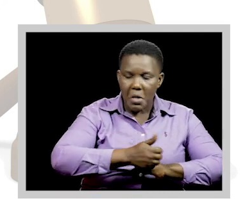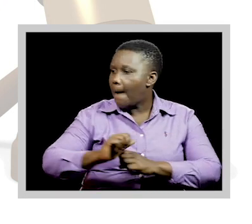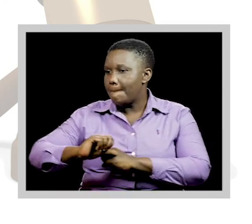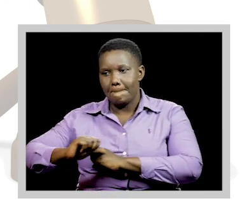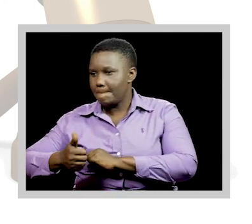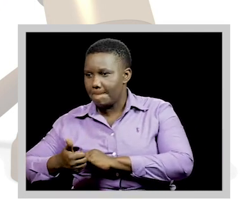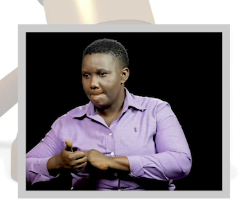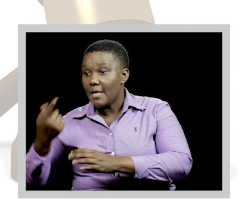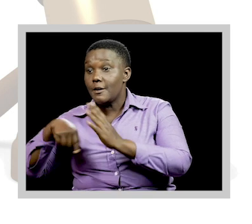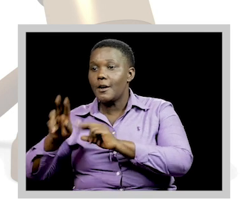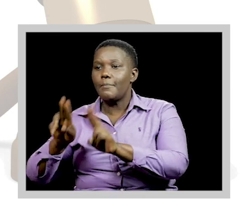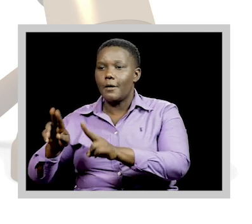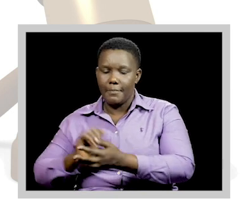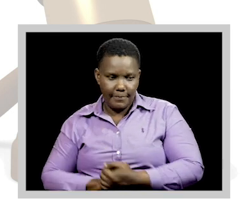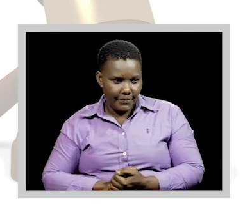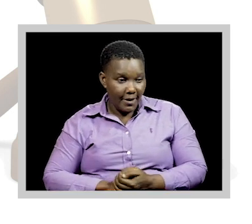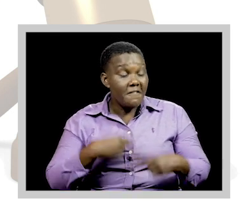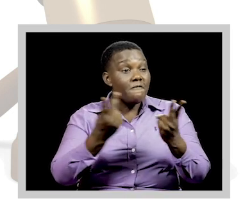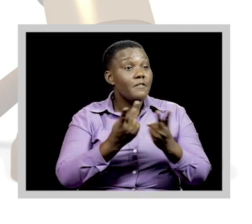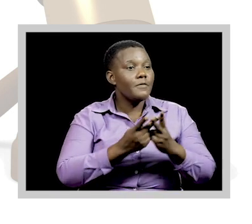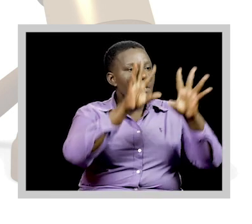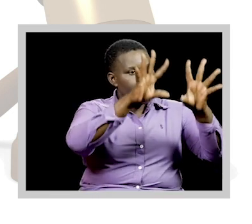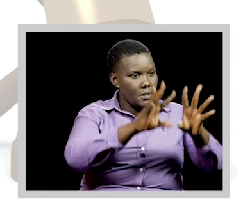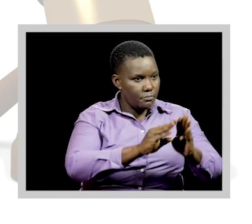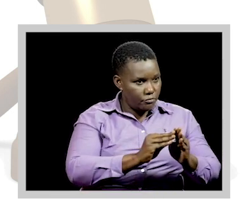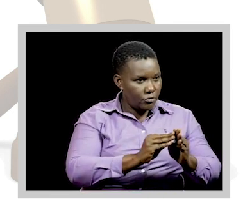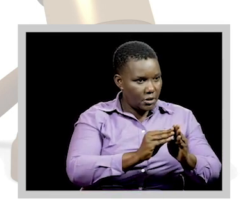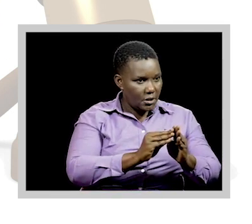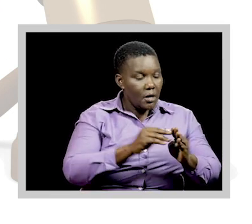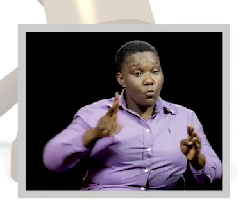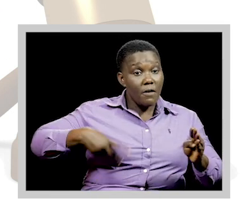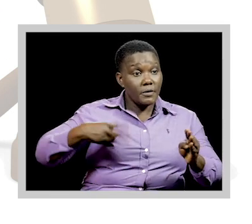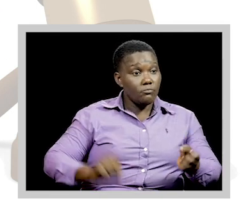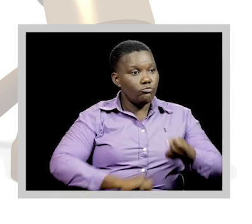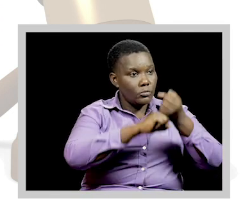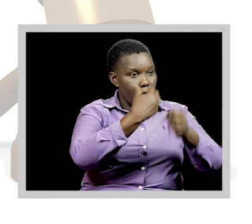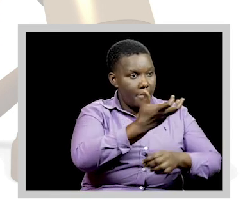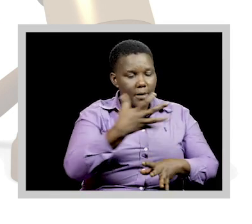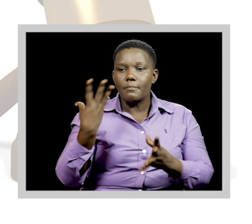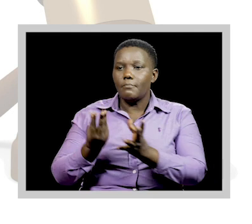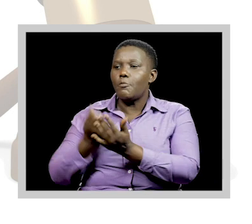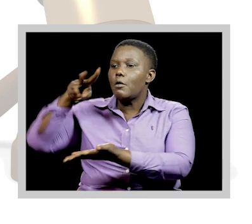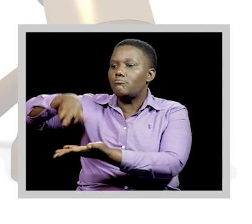court, the social inquiry report, and sentences.